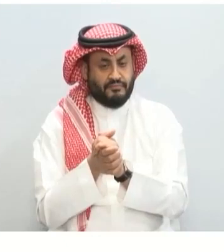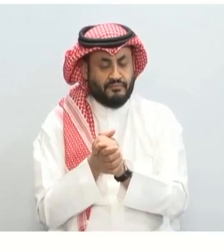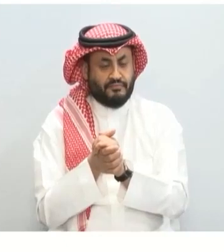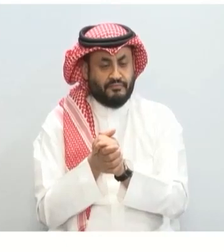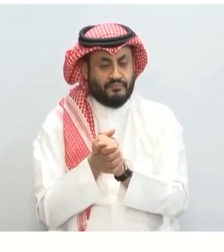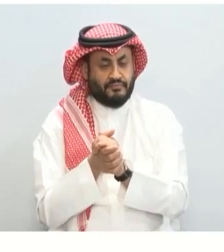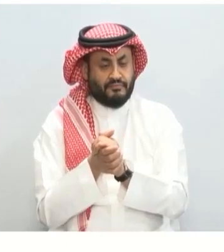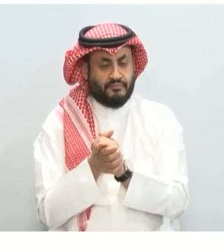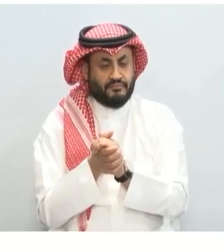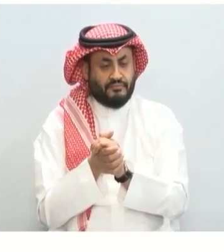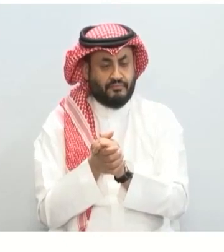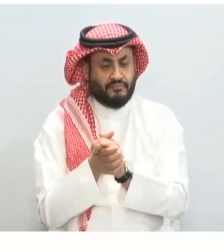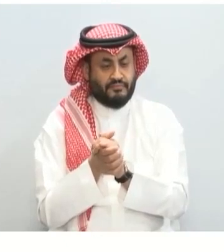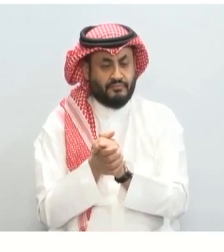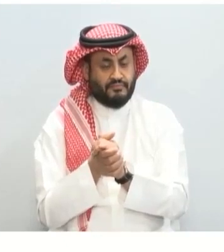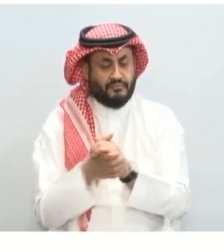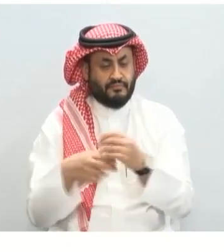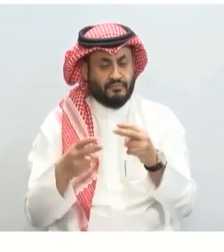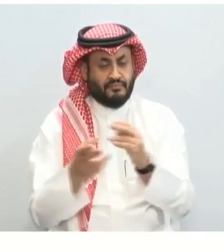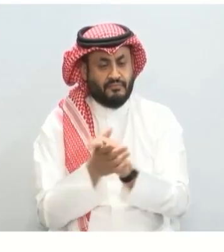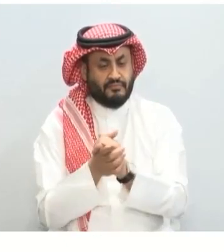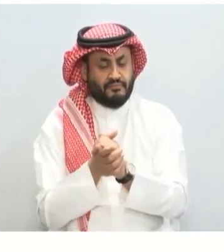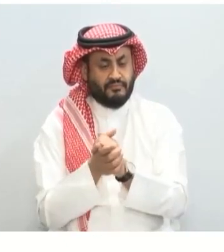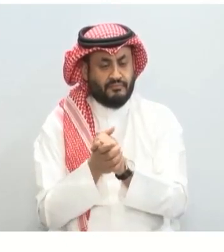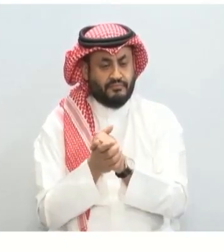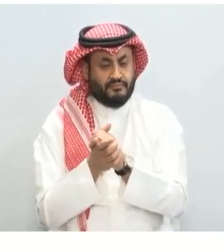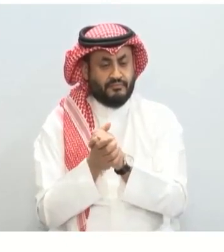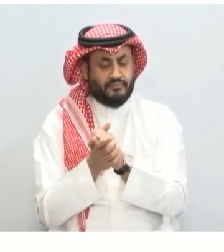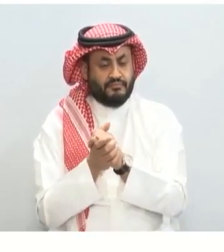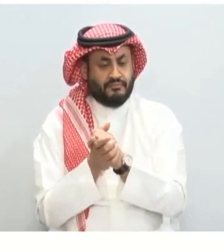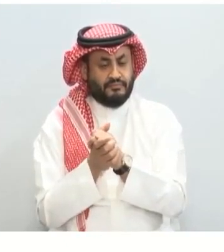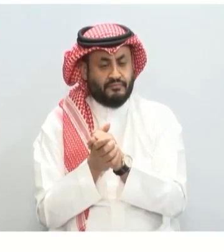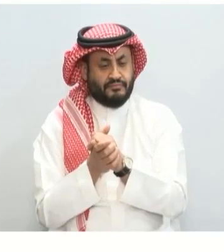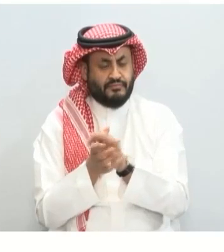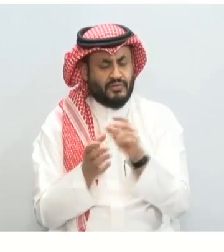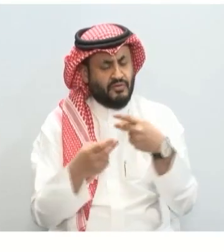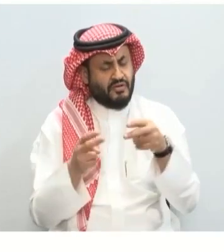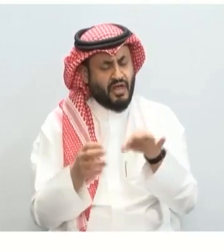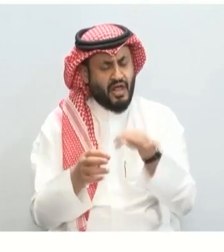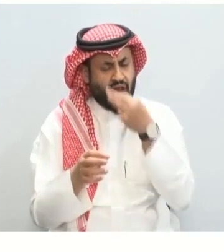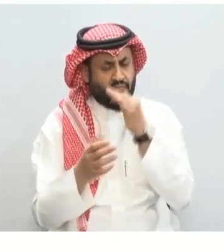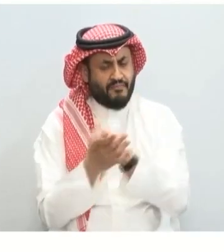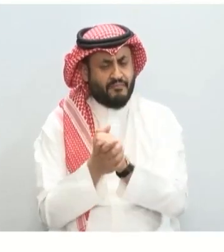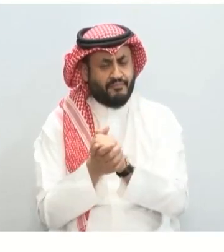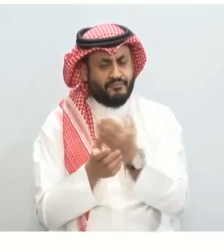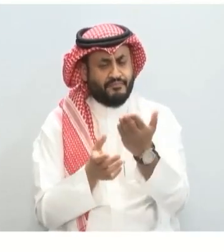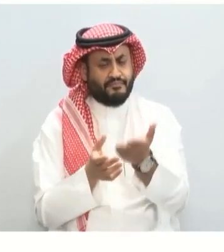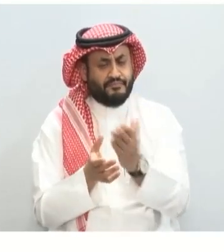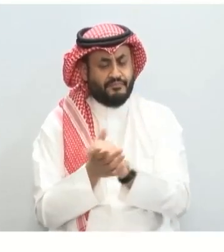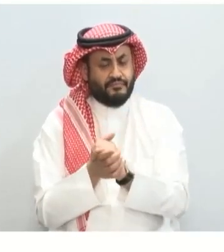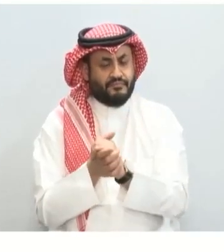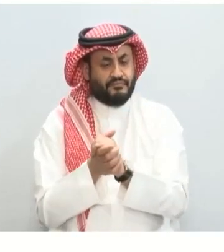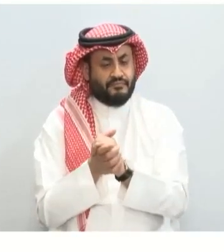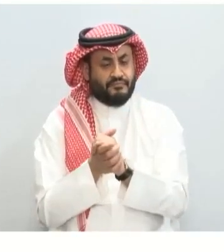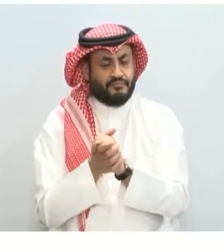sure I could fit in a bit of that and maybe I'll have a bite of the creme brulee as well. I